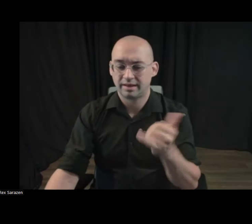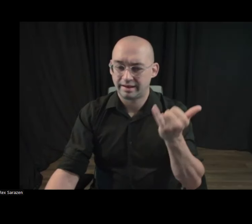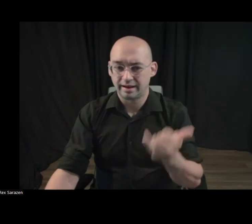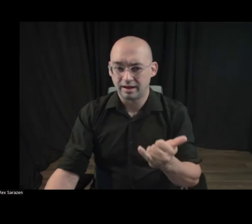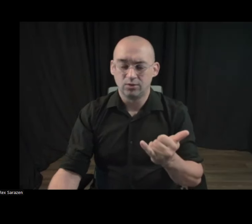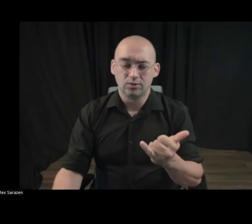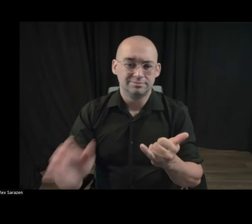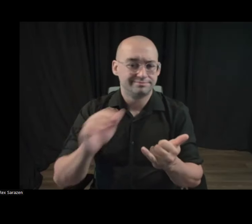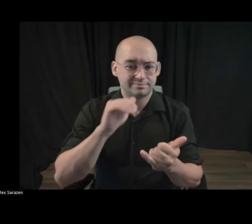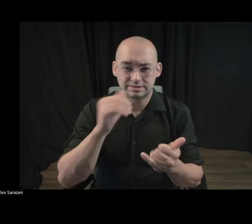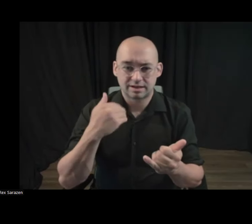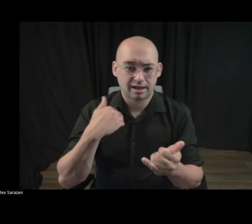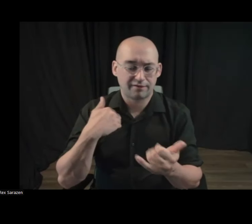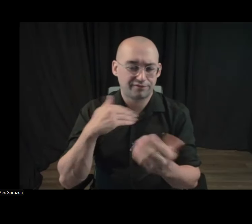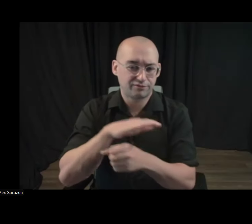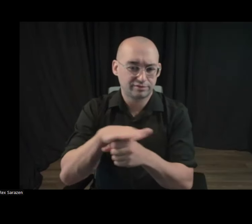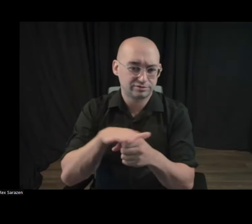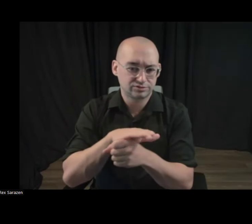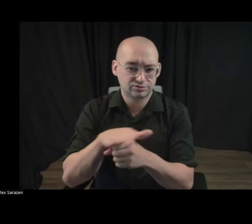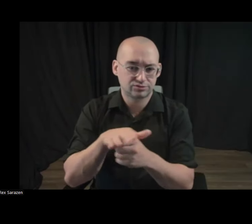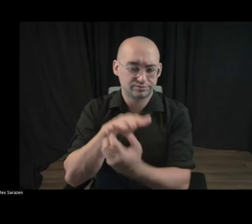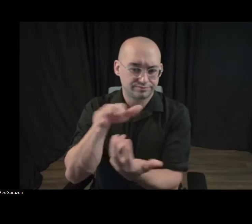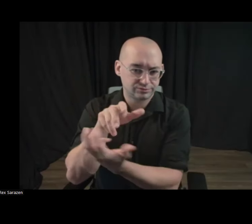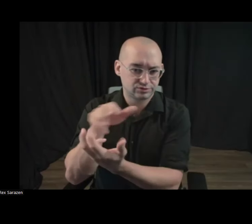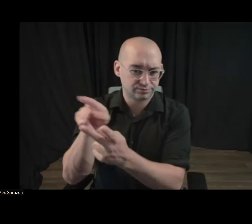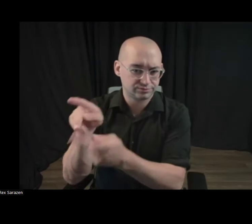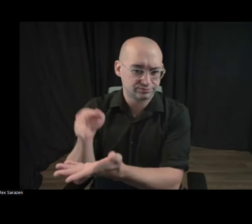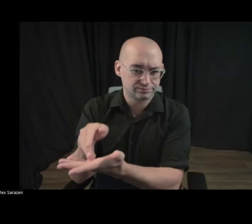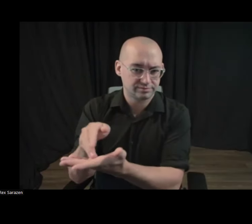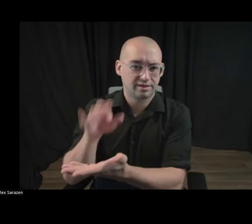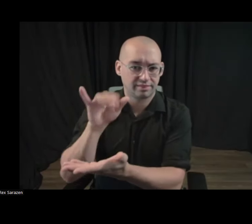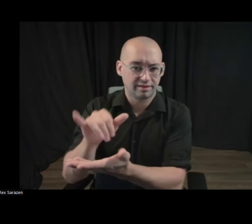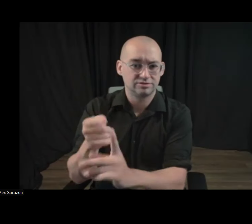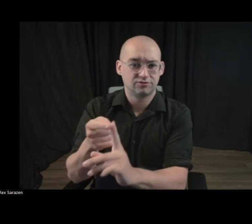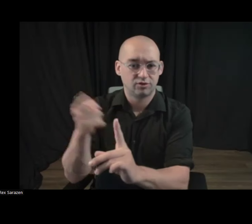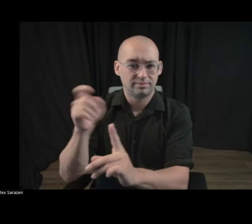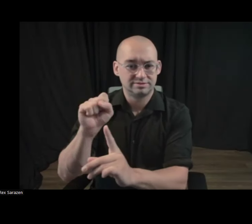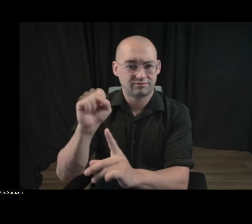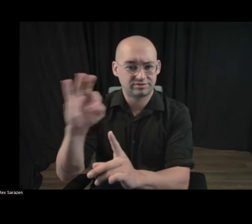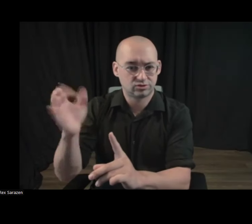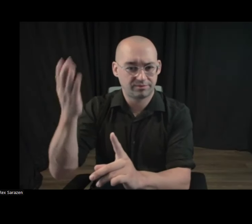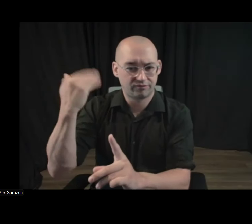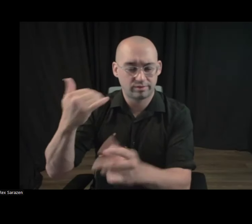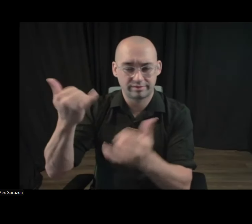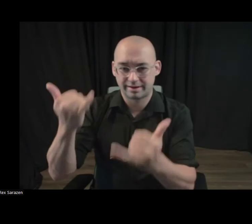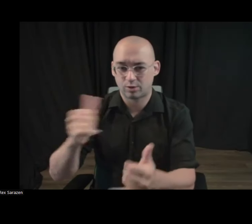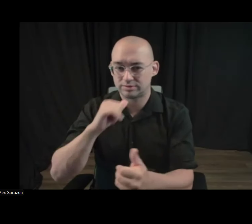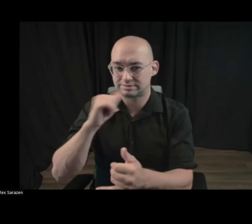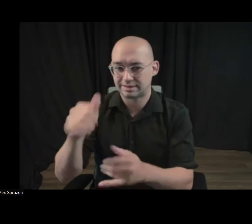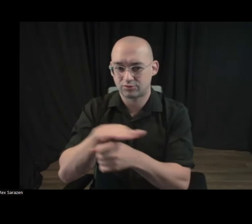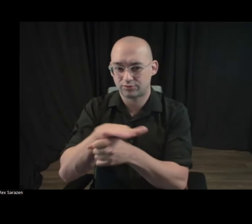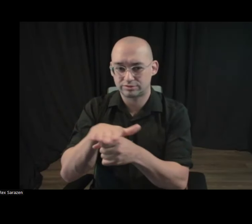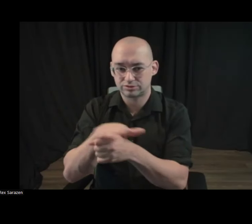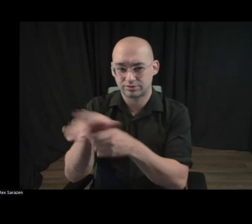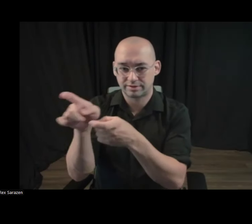regional liaison. Formerly, that was Faye Gordon out of San Francisco. So there is no longer a regional administrator